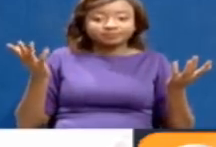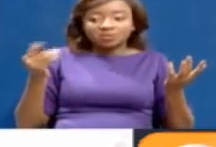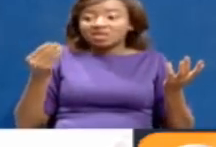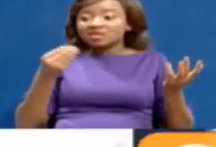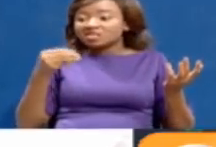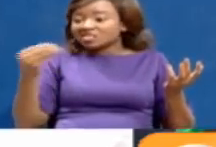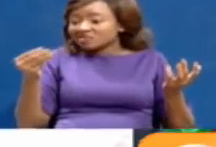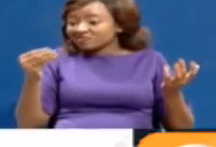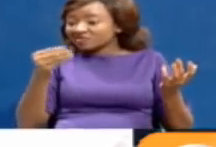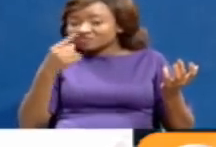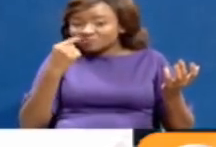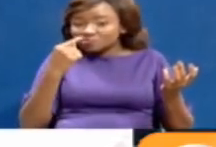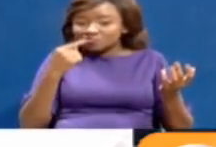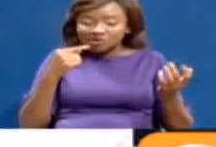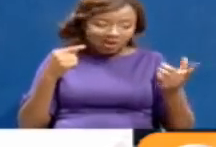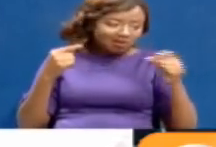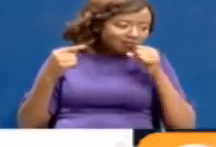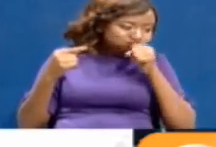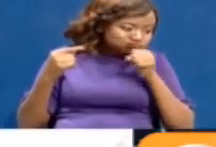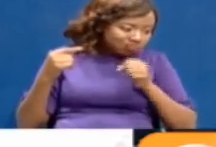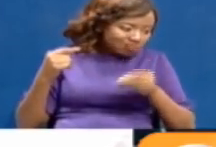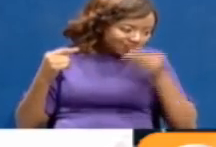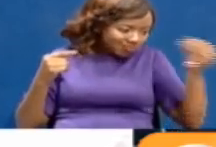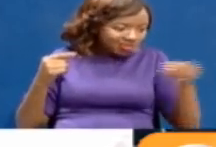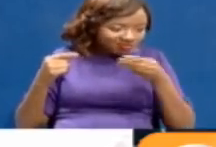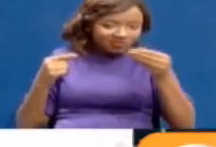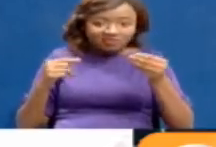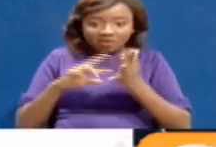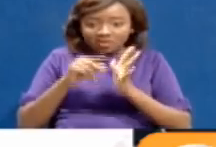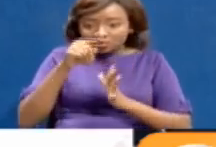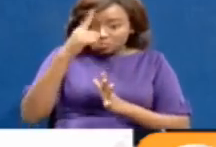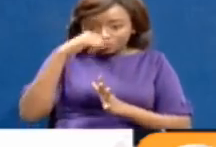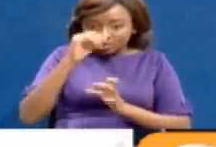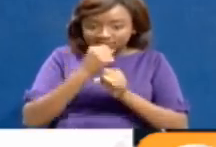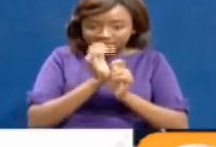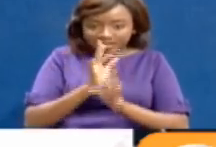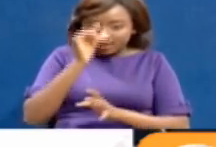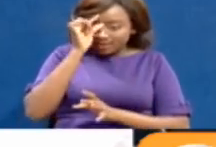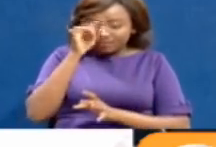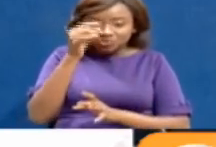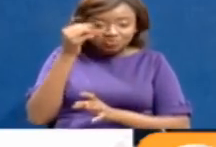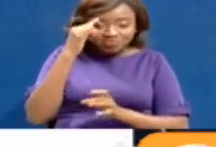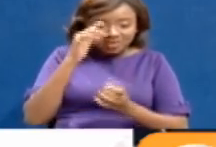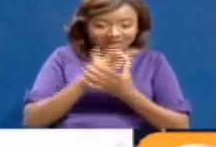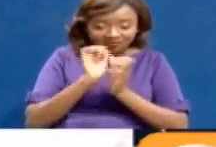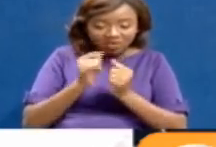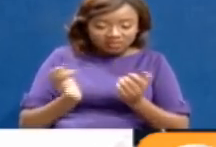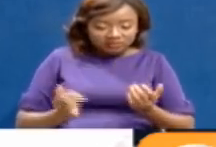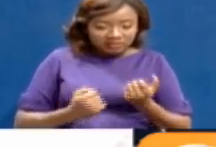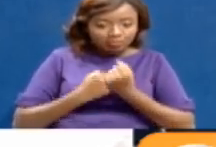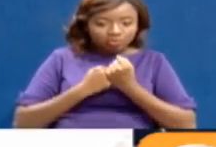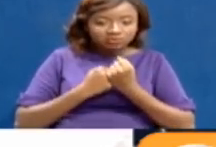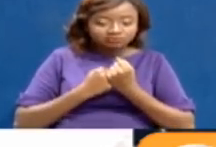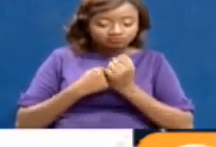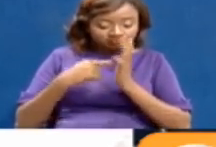to who it's supposed to go to? Do you, as a government policy maker, really believe that you can actually build local industry, or is it only